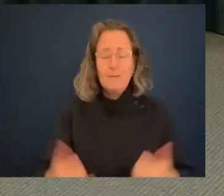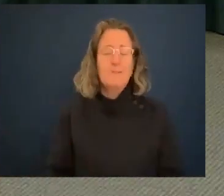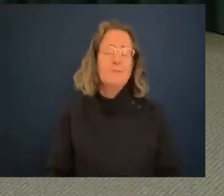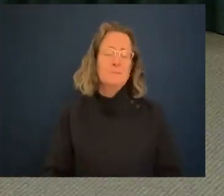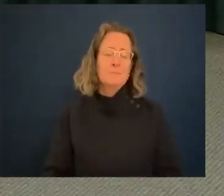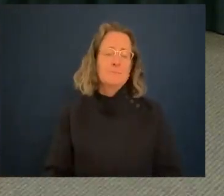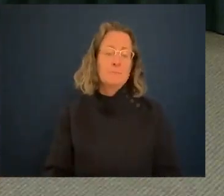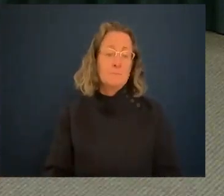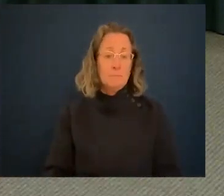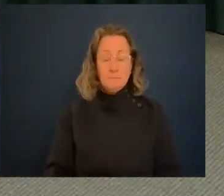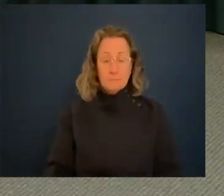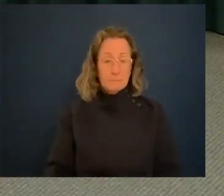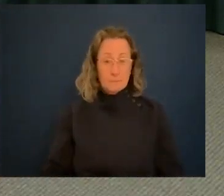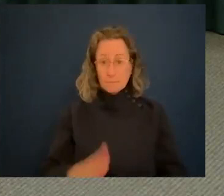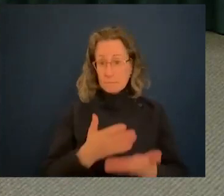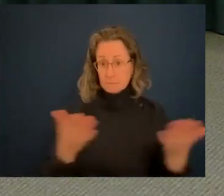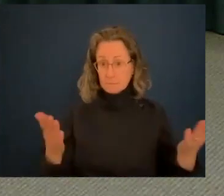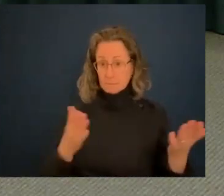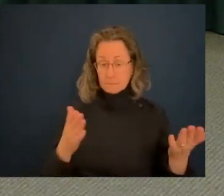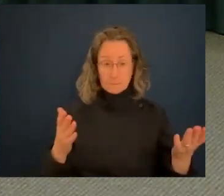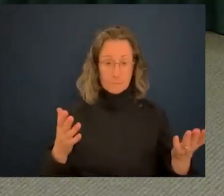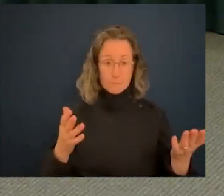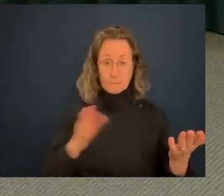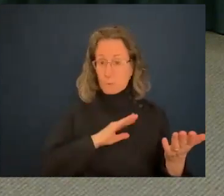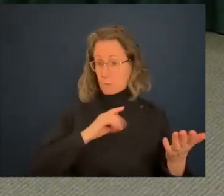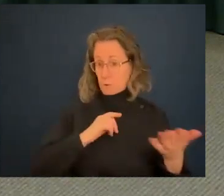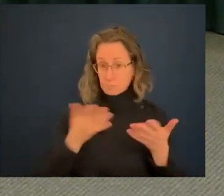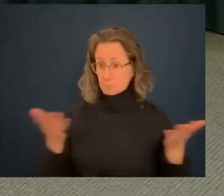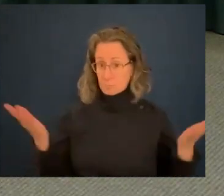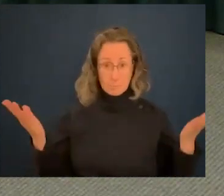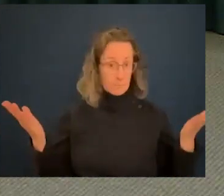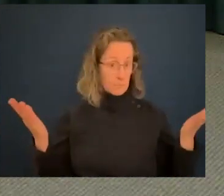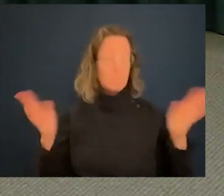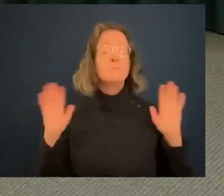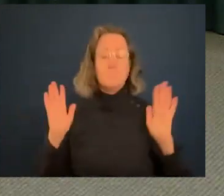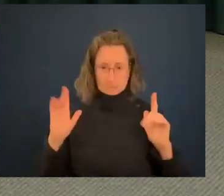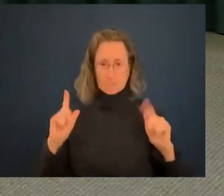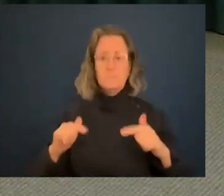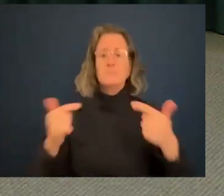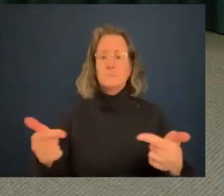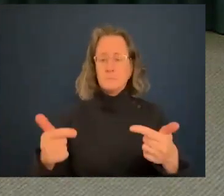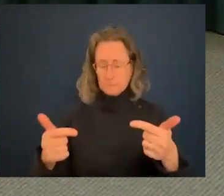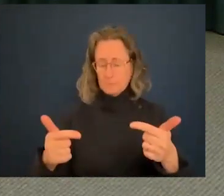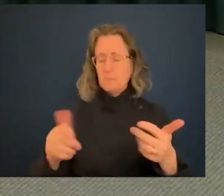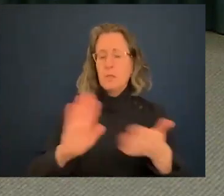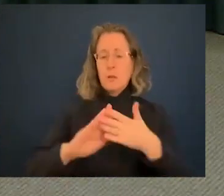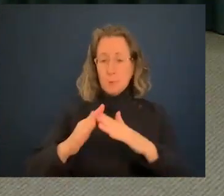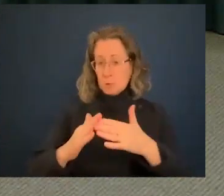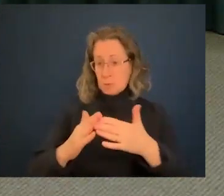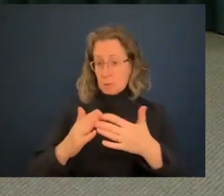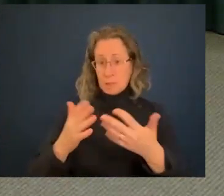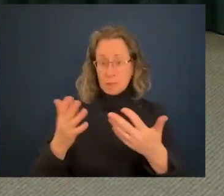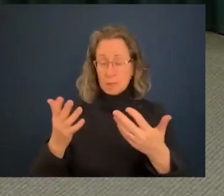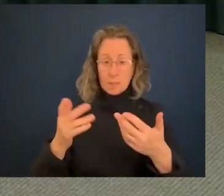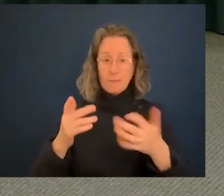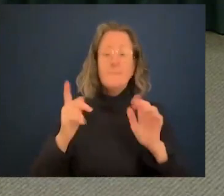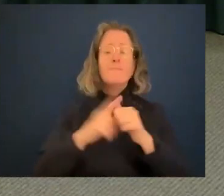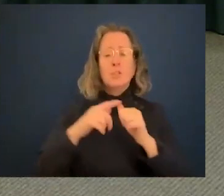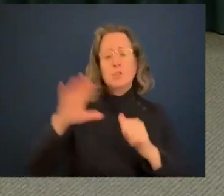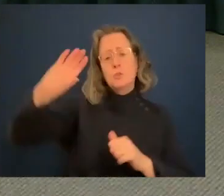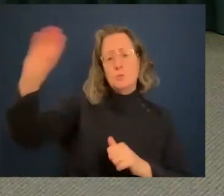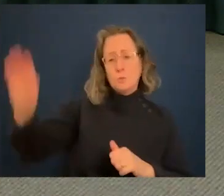I'm gonna turn it over to public everybody else at the moment okay so let's go let's go Zoom first